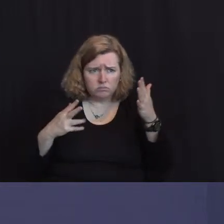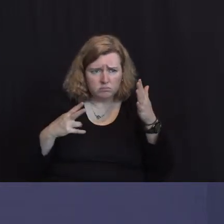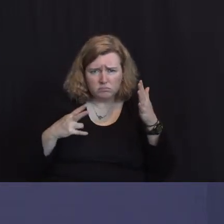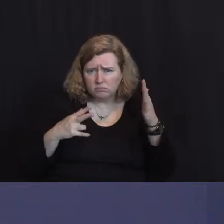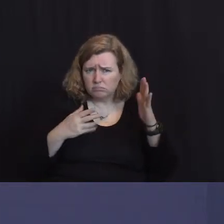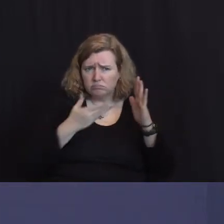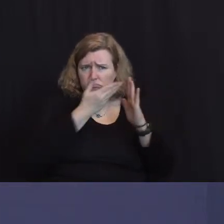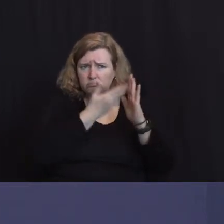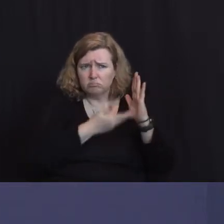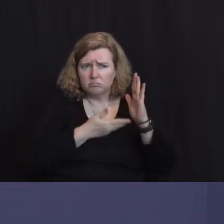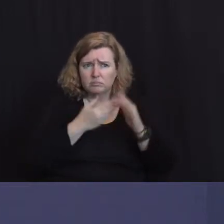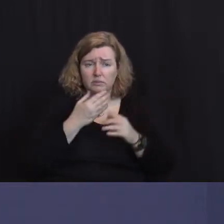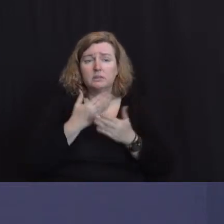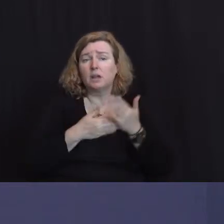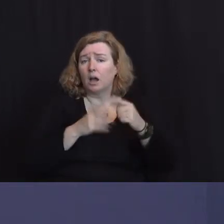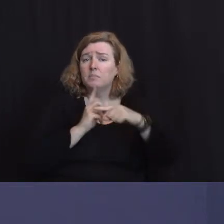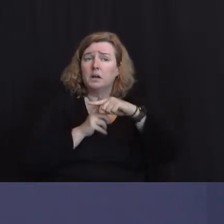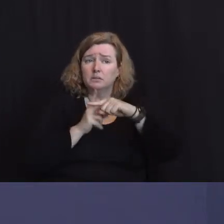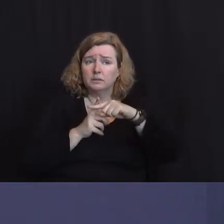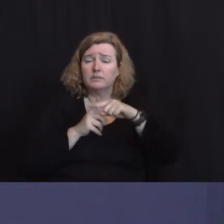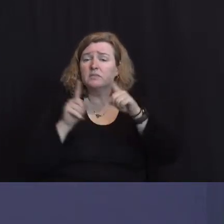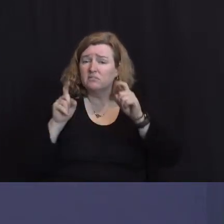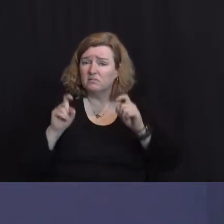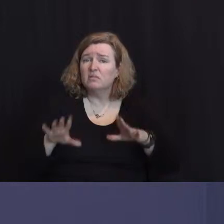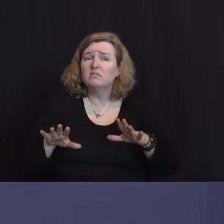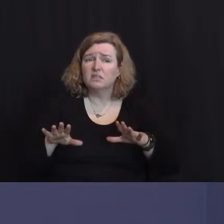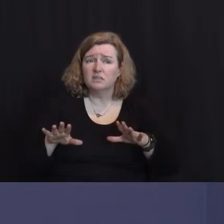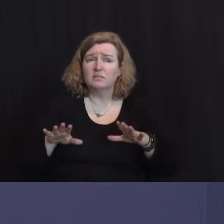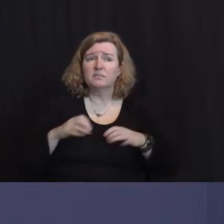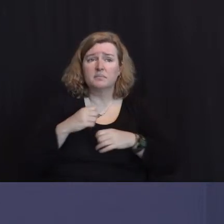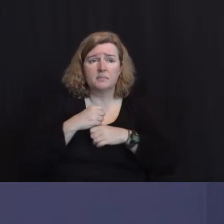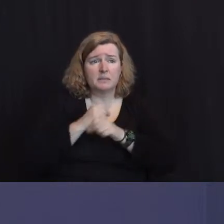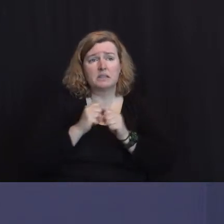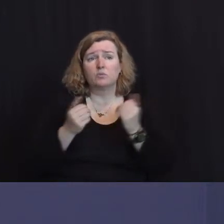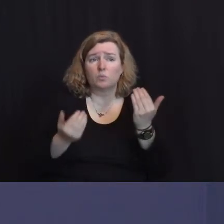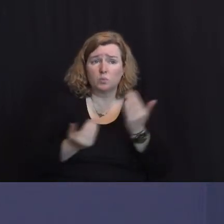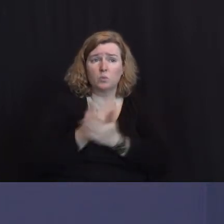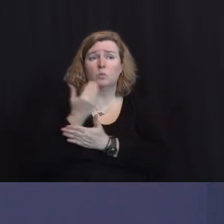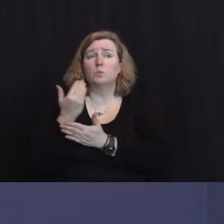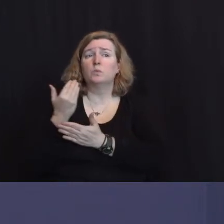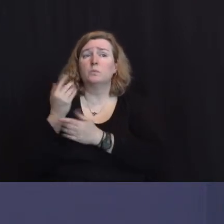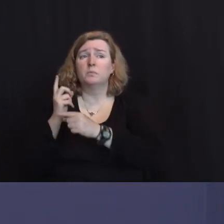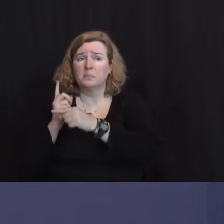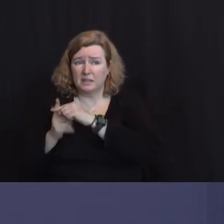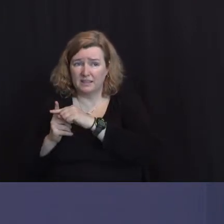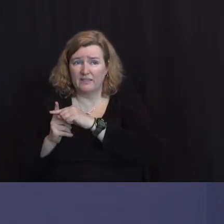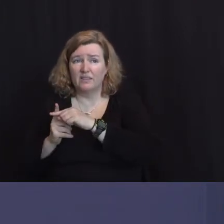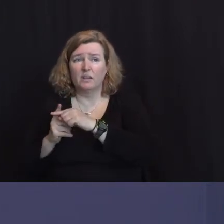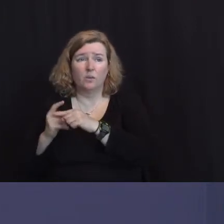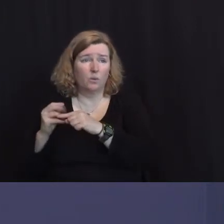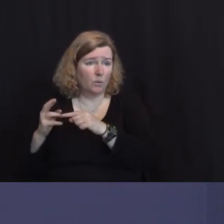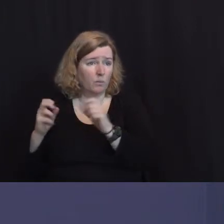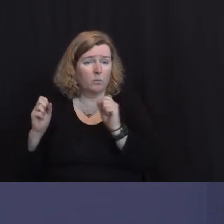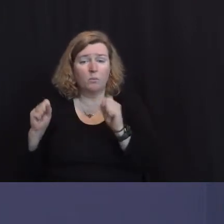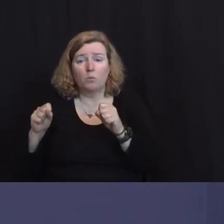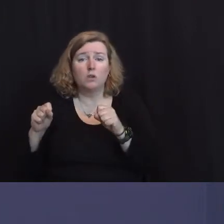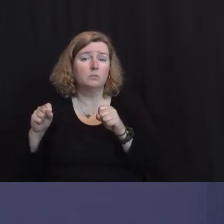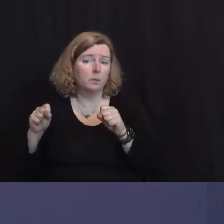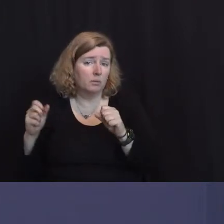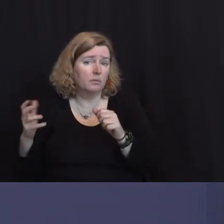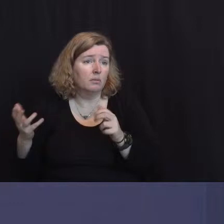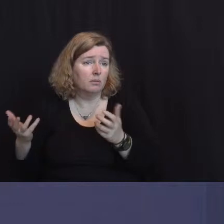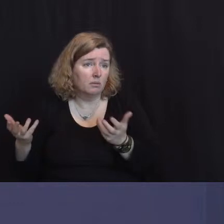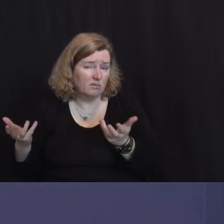positive antigen tests created new cases, new probable cases, while the remainder of those antigen